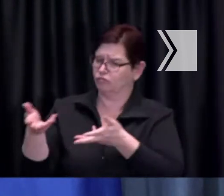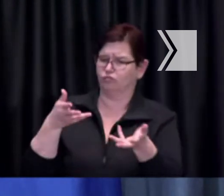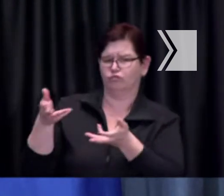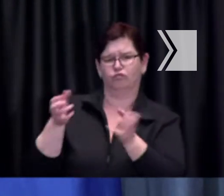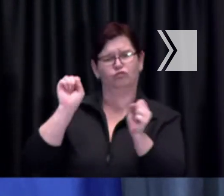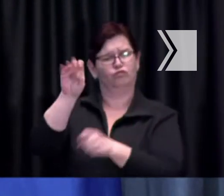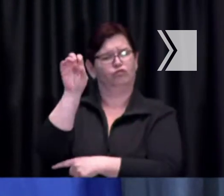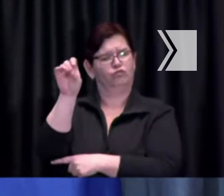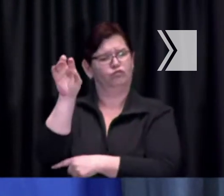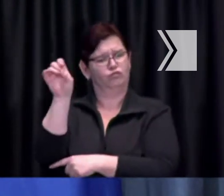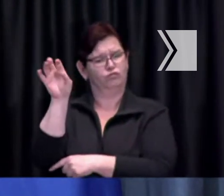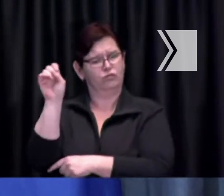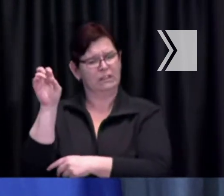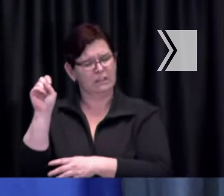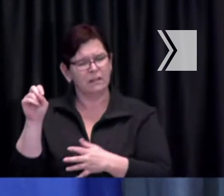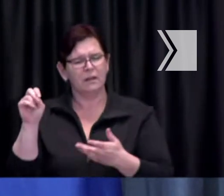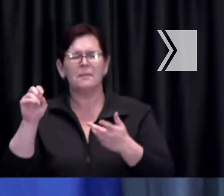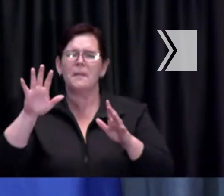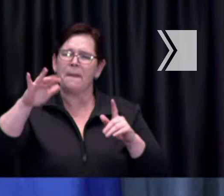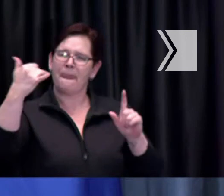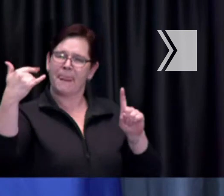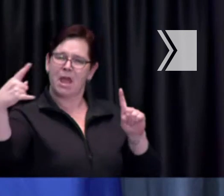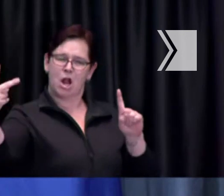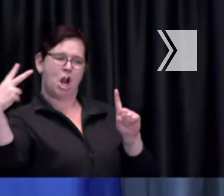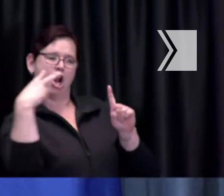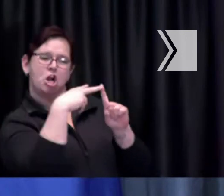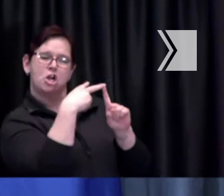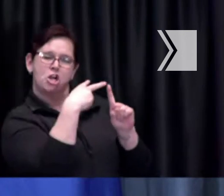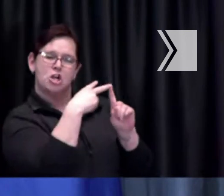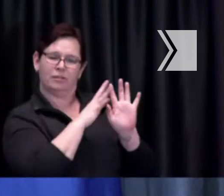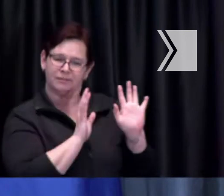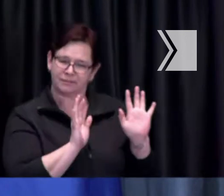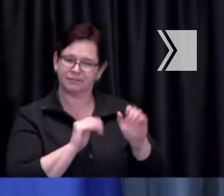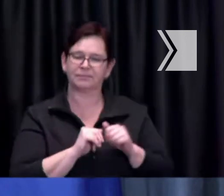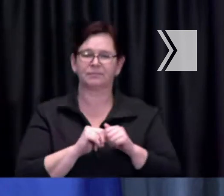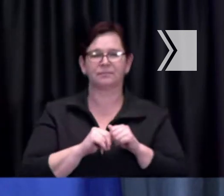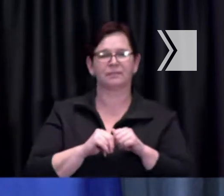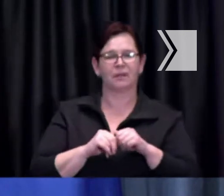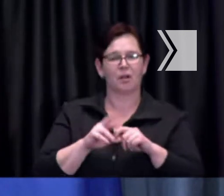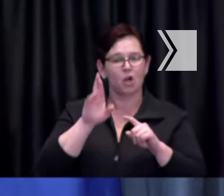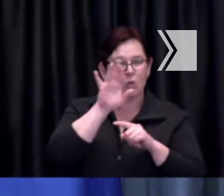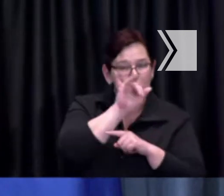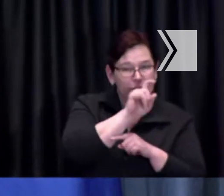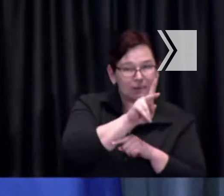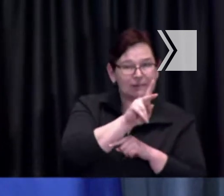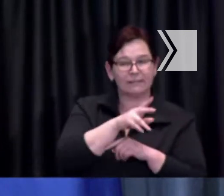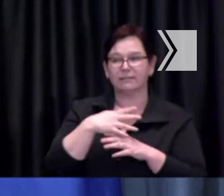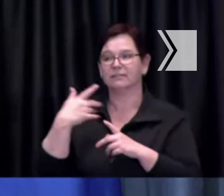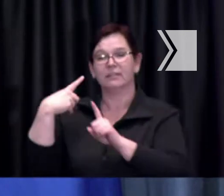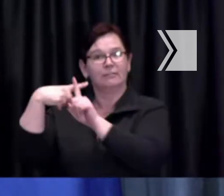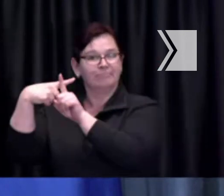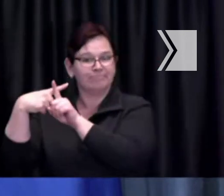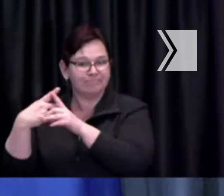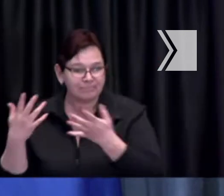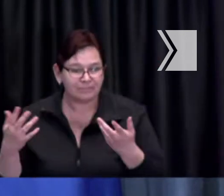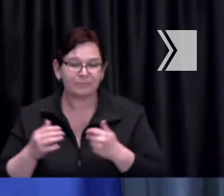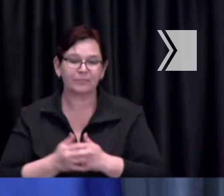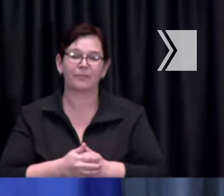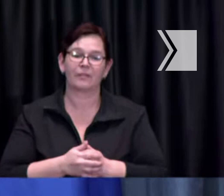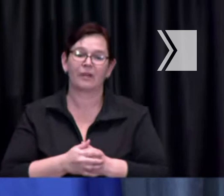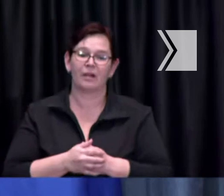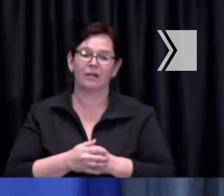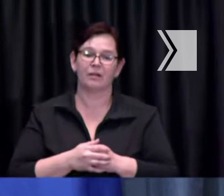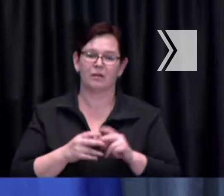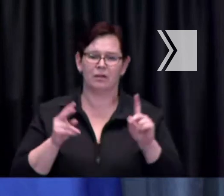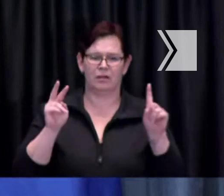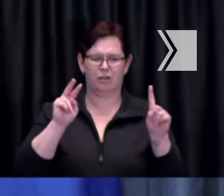put into context the odds and risks of developing blood clots associated with vaccine and try to put that 1 in a